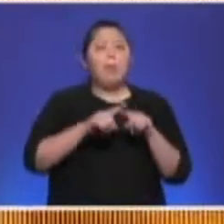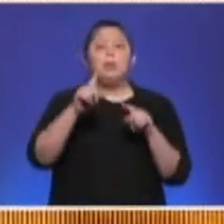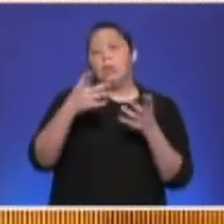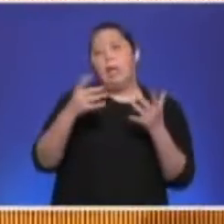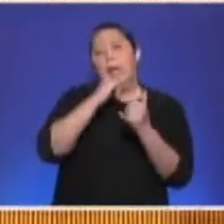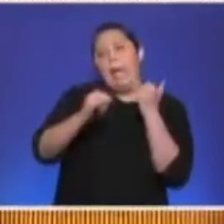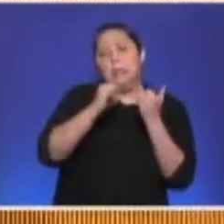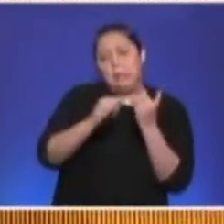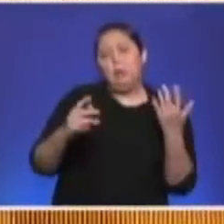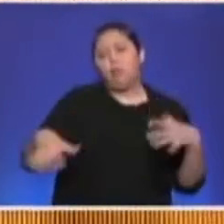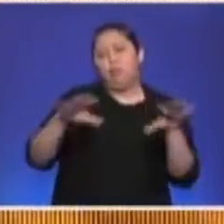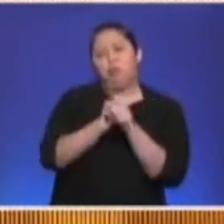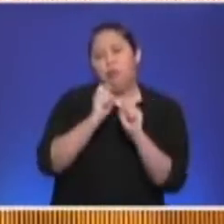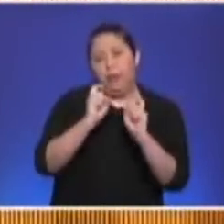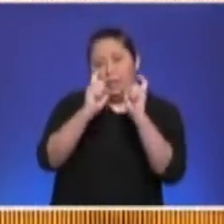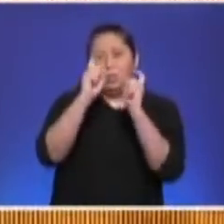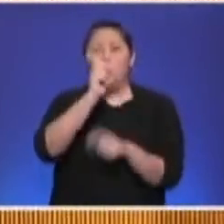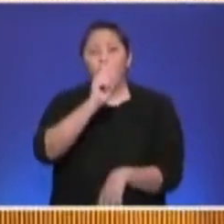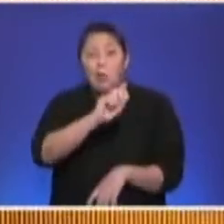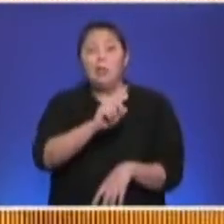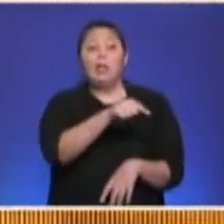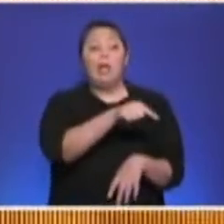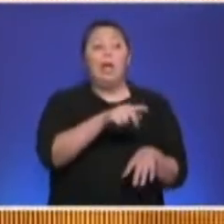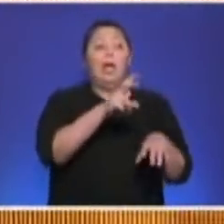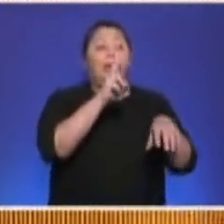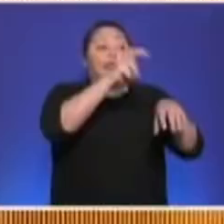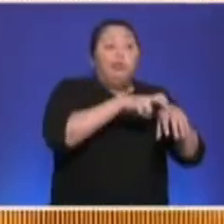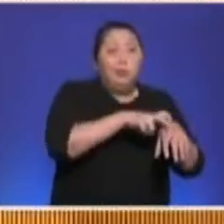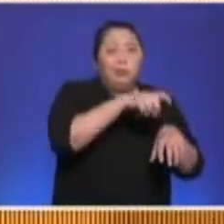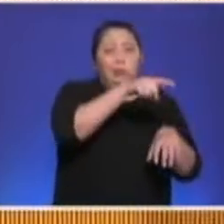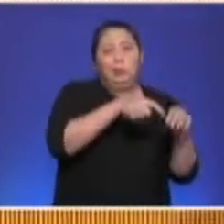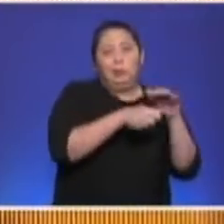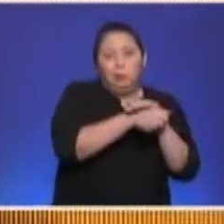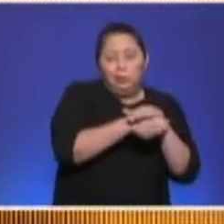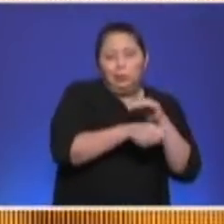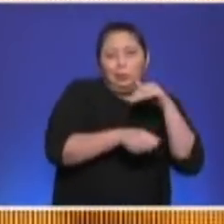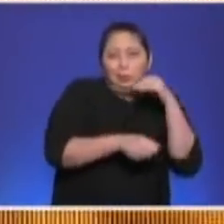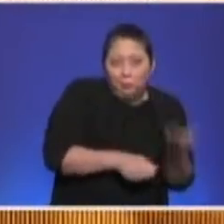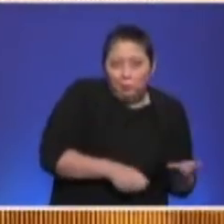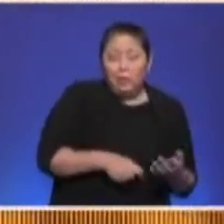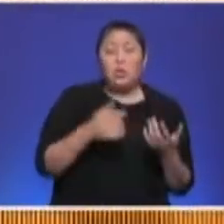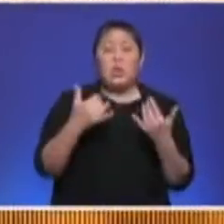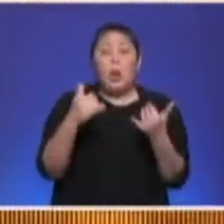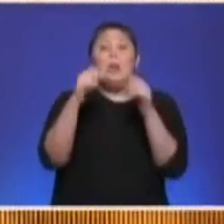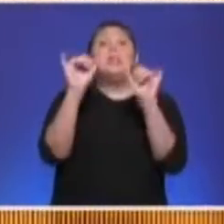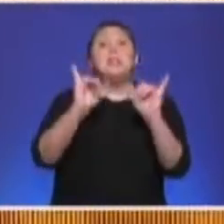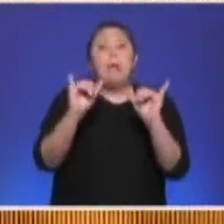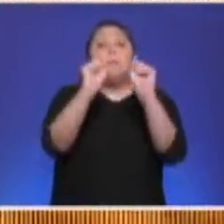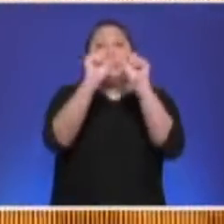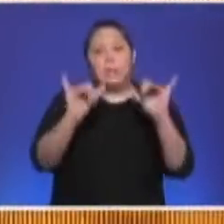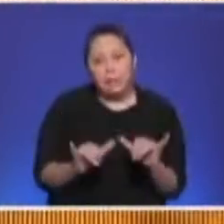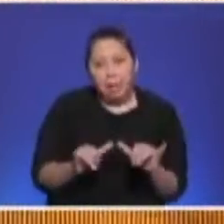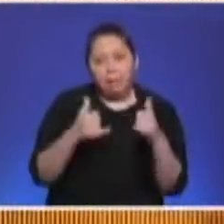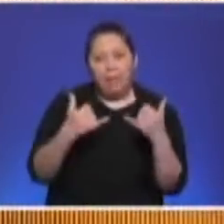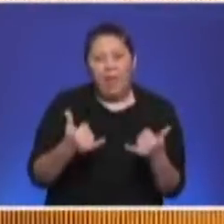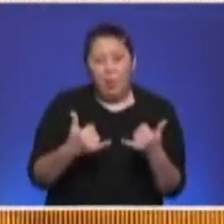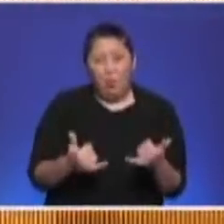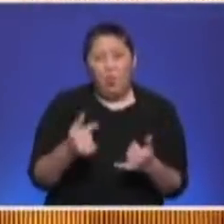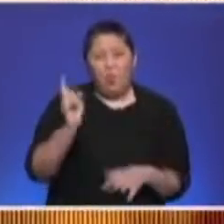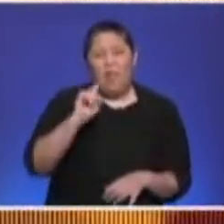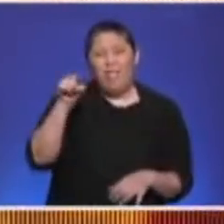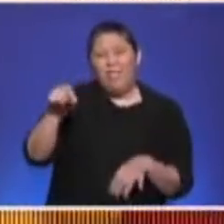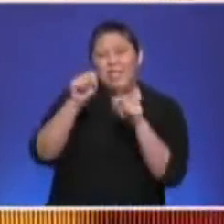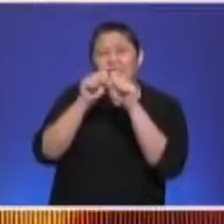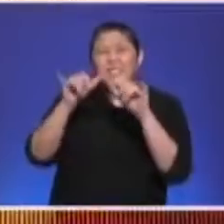bite. Ganon yung ating system ngayon. Ang nature niya is to betray the public trust. Now, yung para tayo, yung